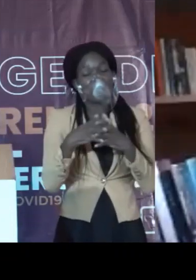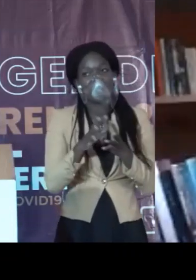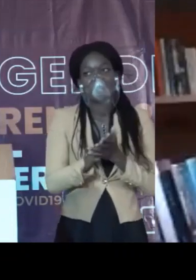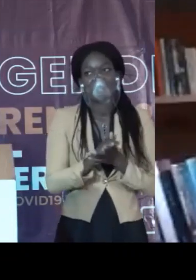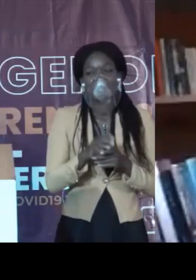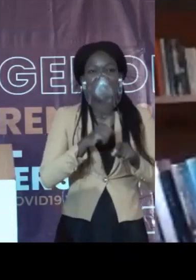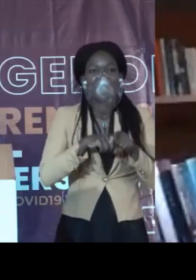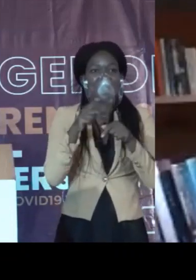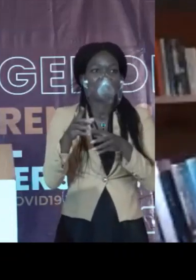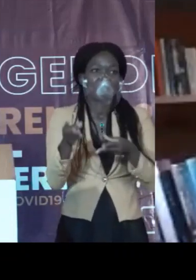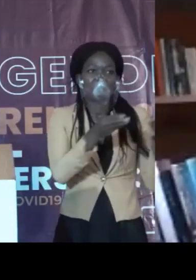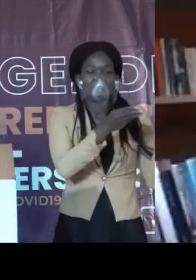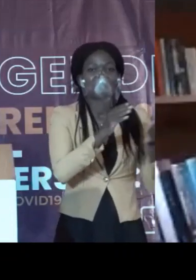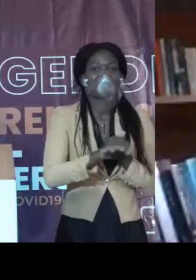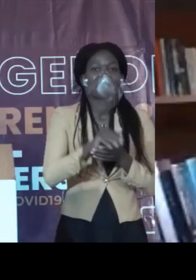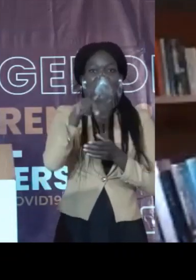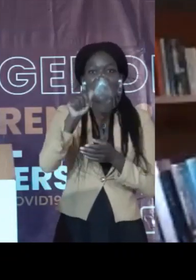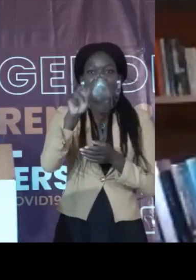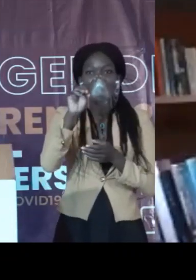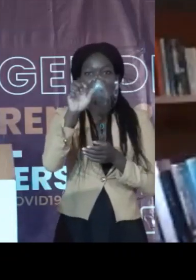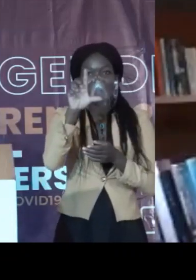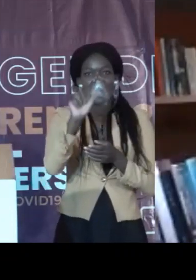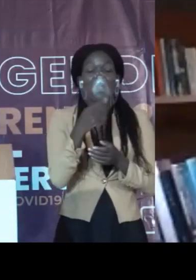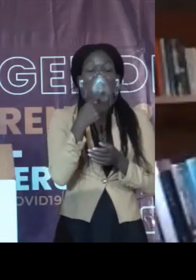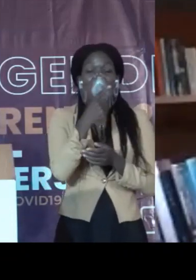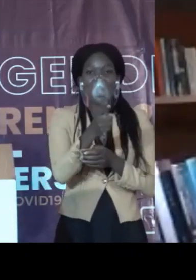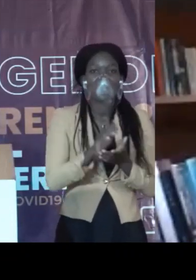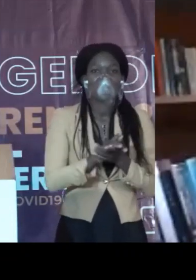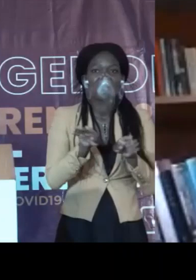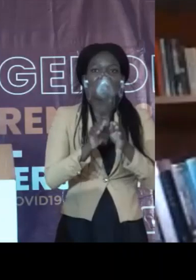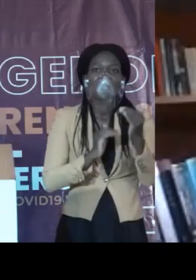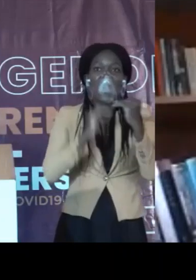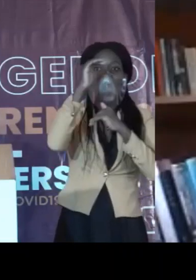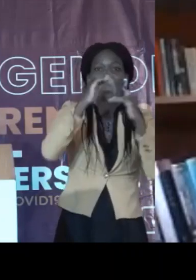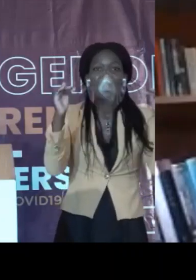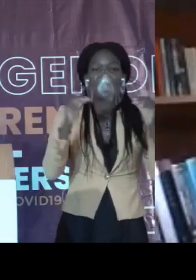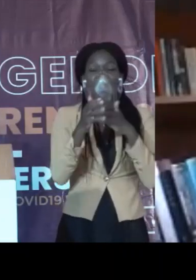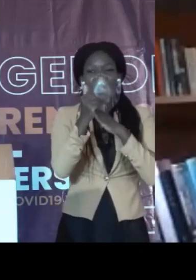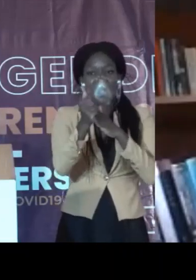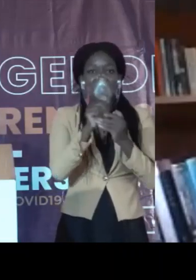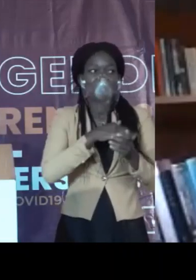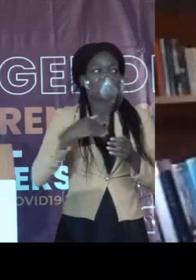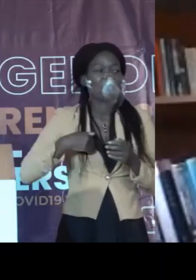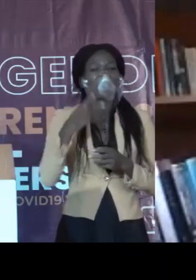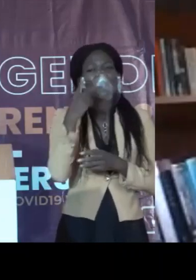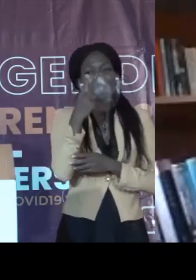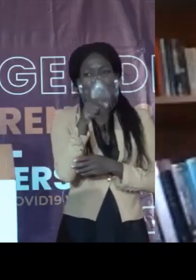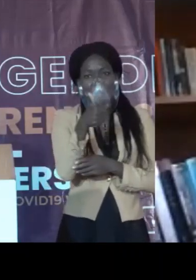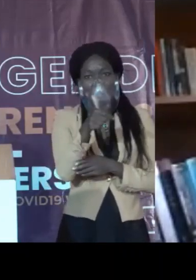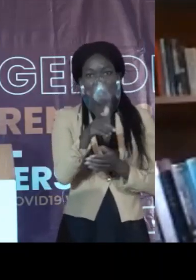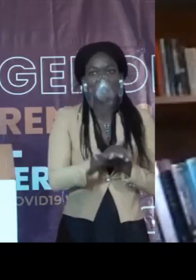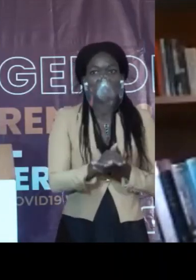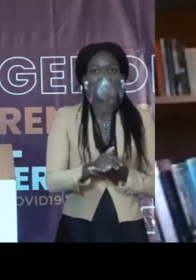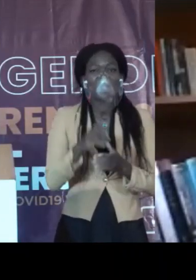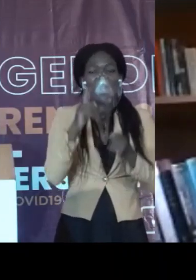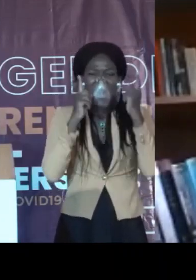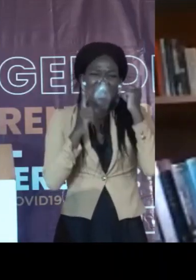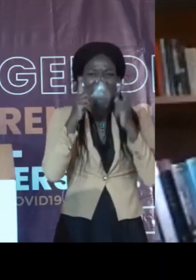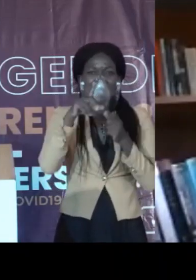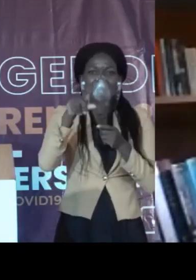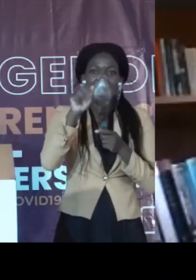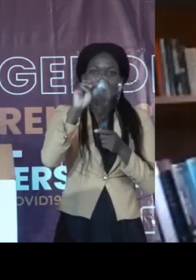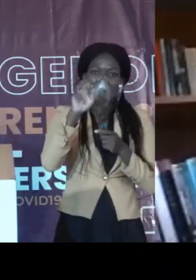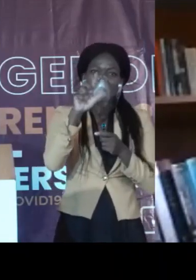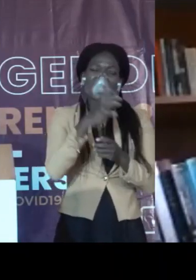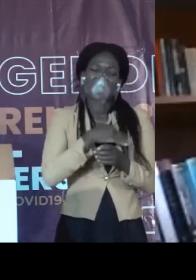you talked about the fact that at even higher level, leadership of women has to be visible. So I think Pamela is one of such kind of